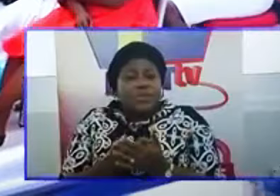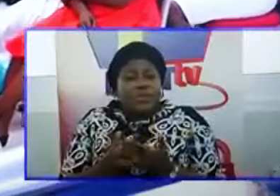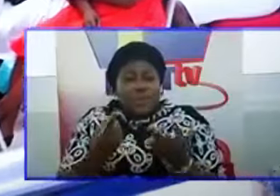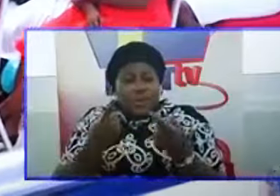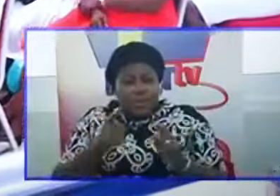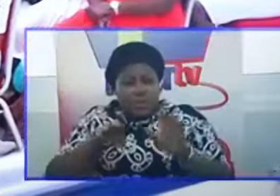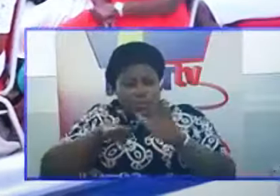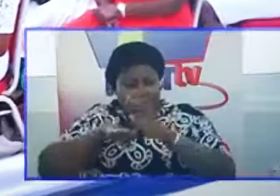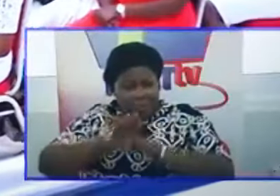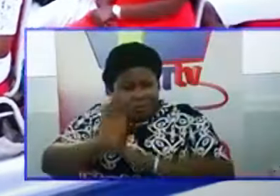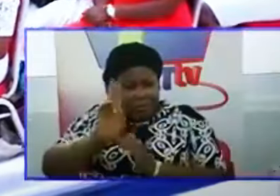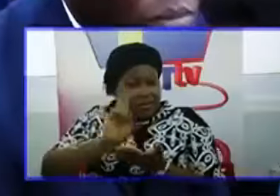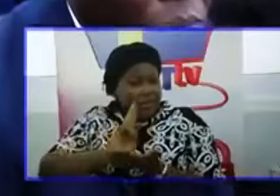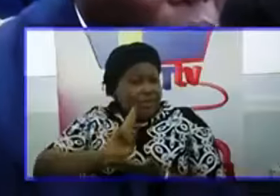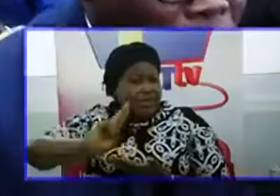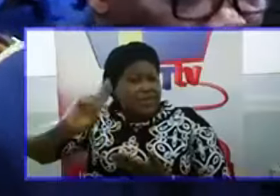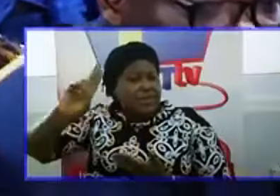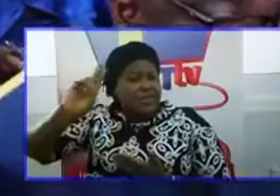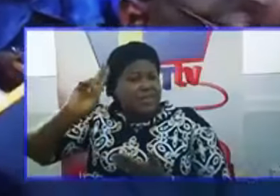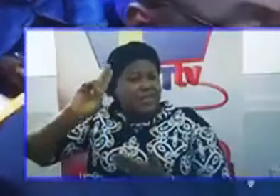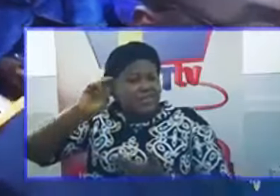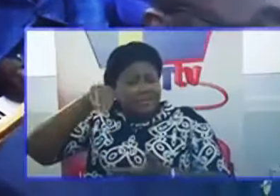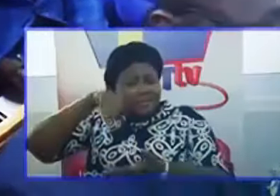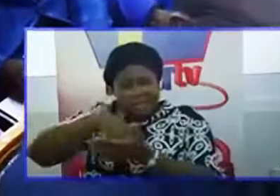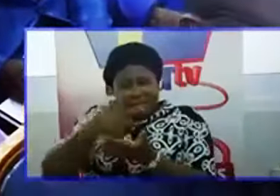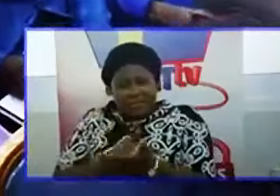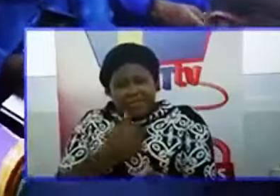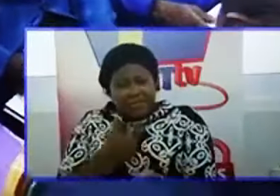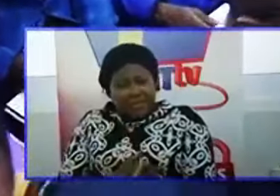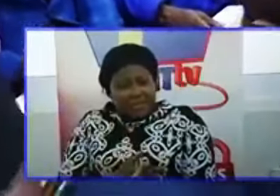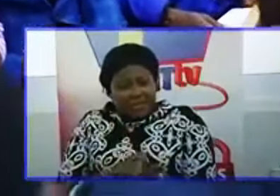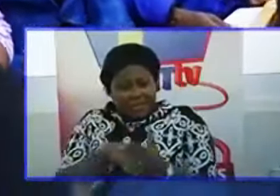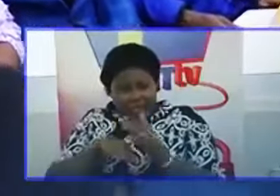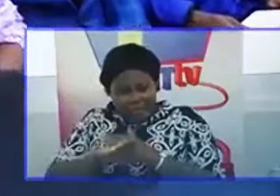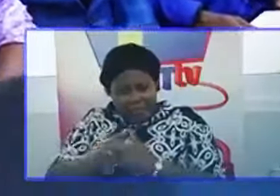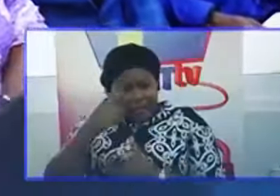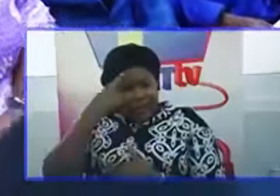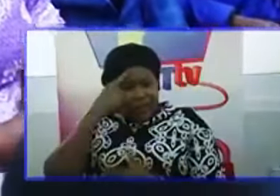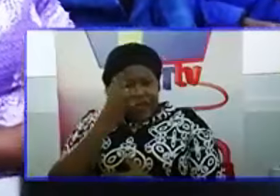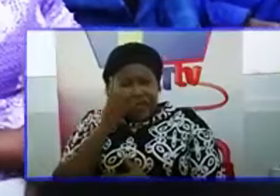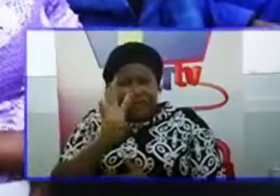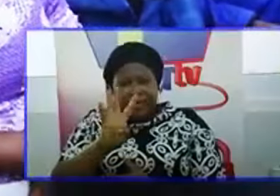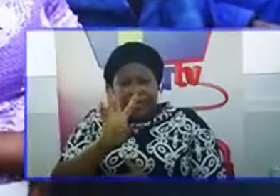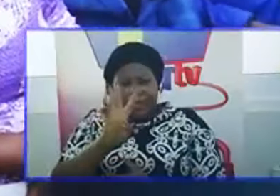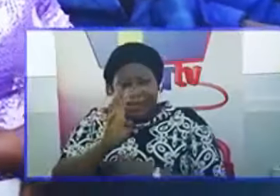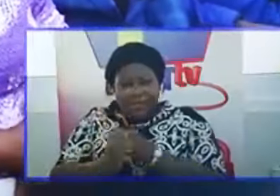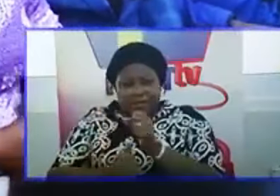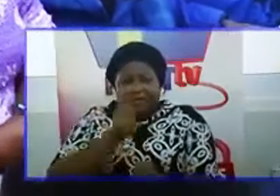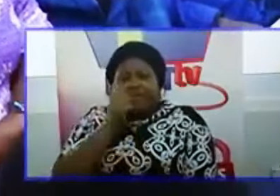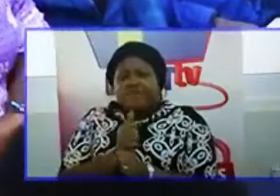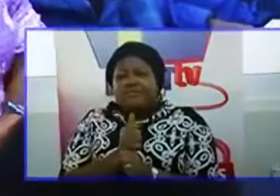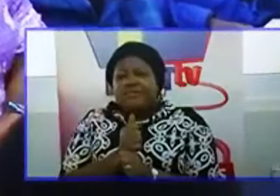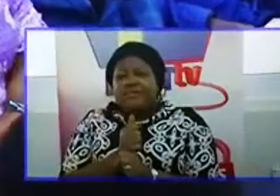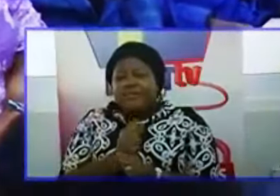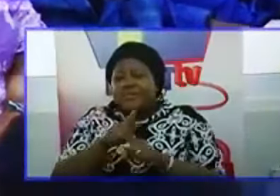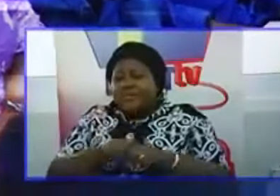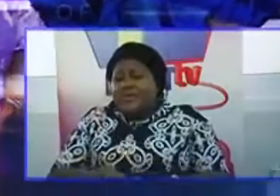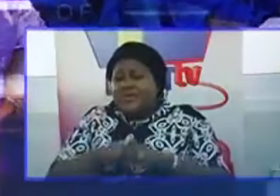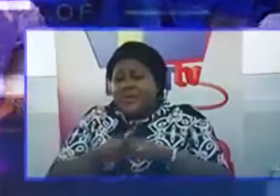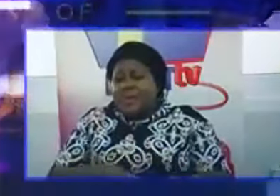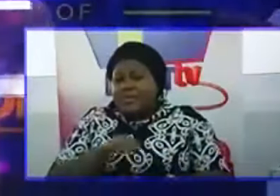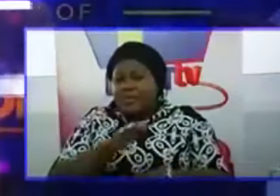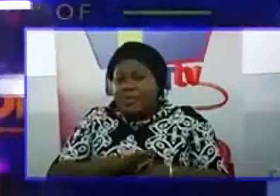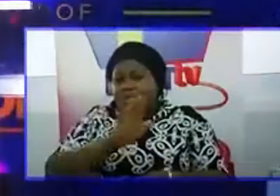enter university in Ghana, you have an opportunity of 4 years or more, depending on the course that you